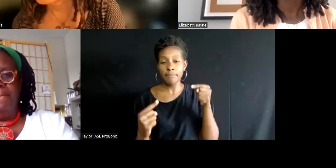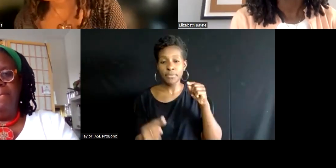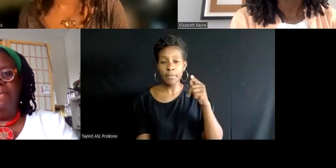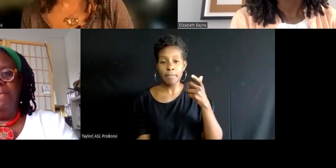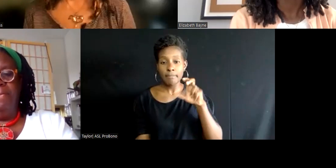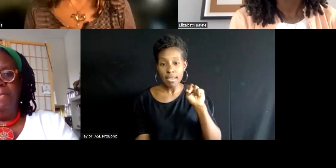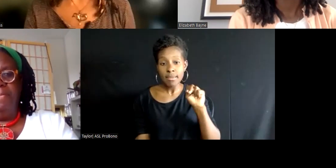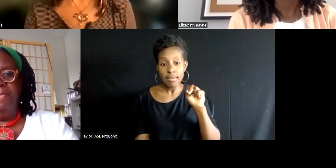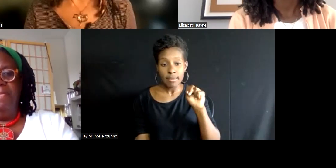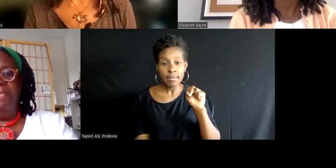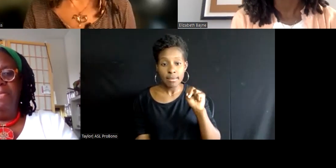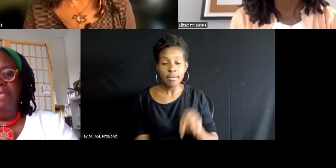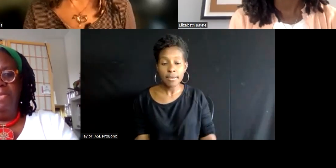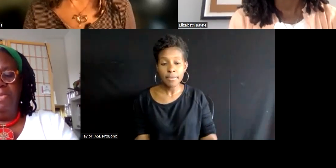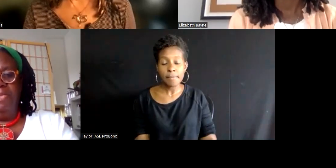that's